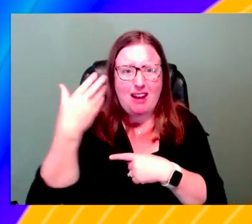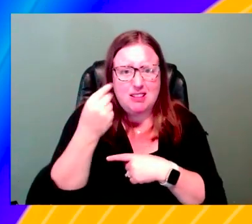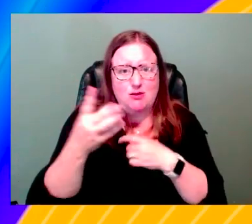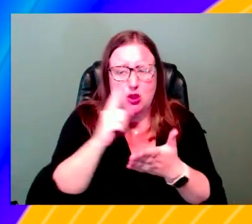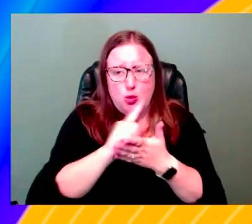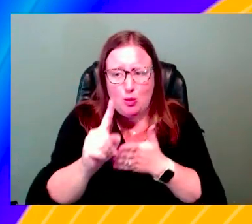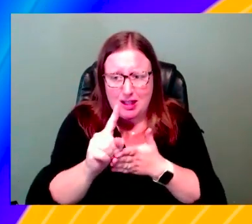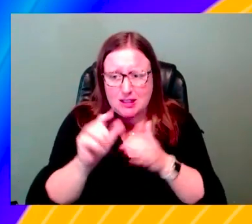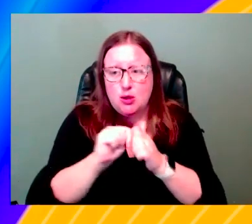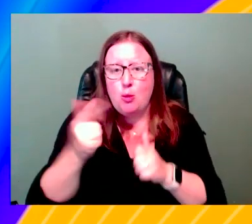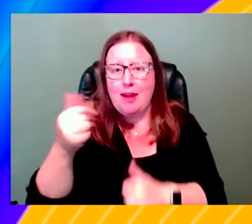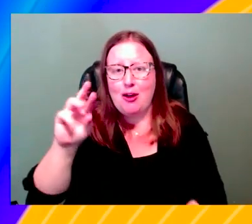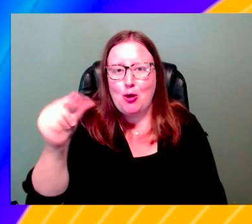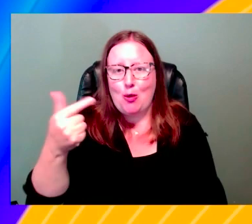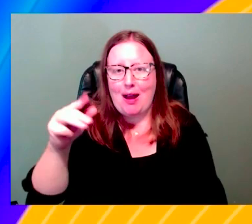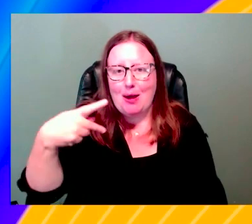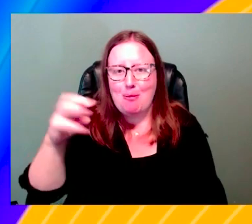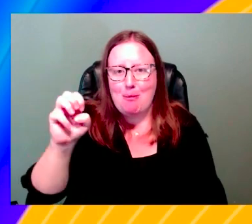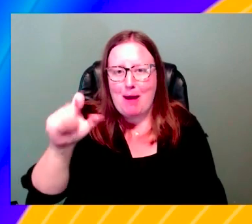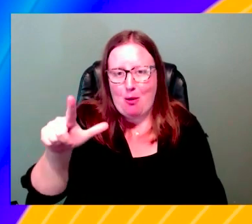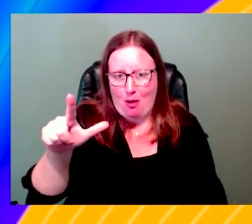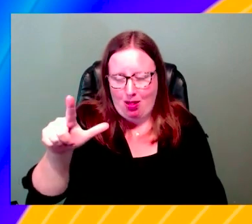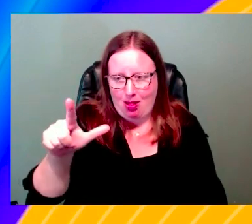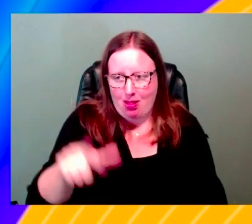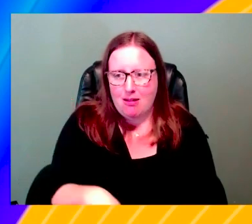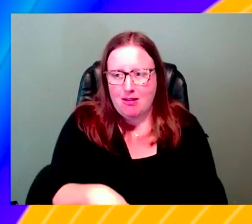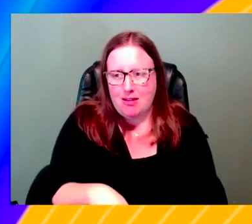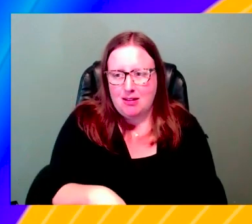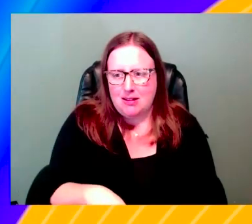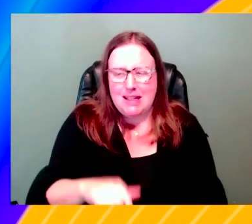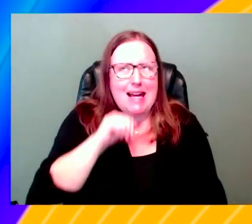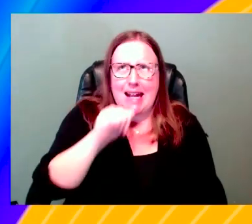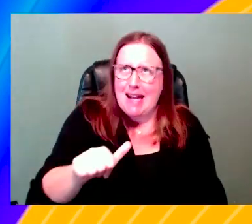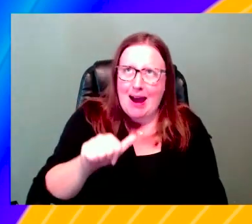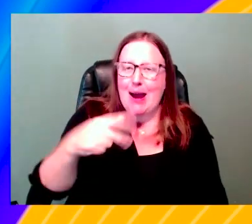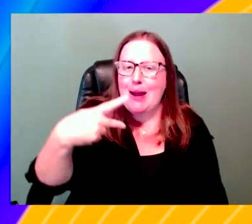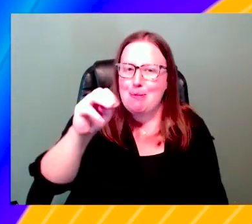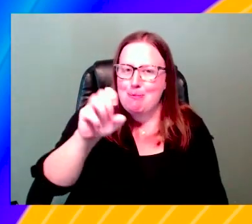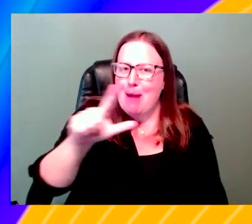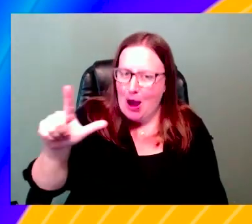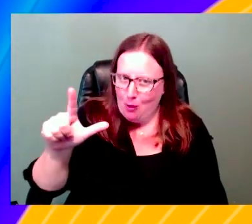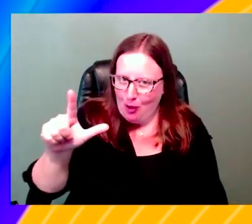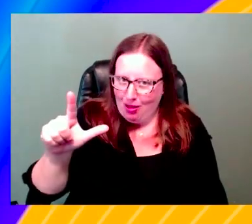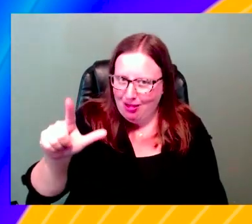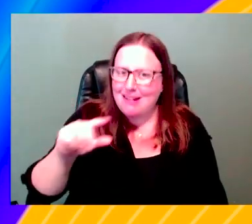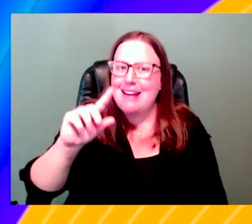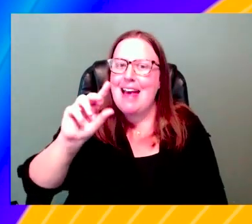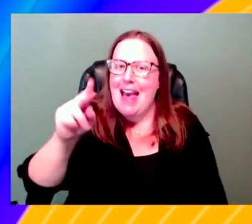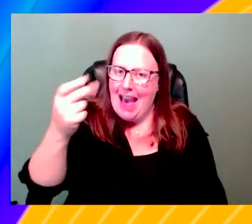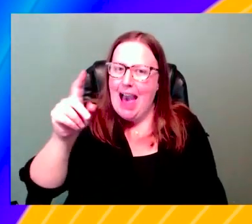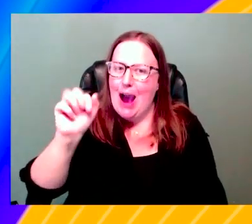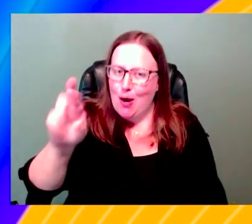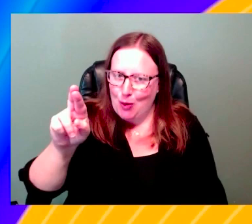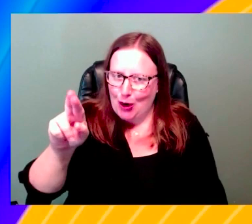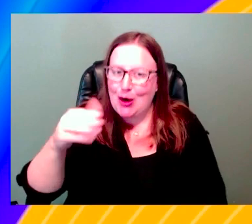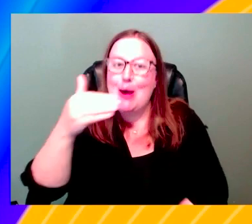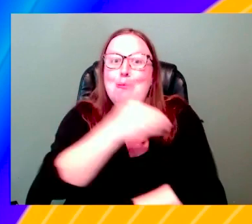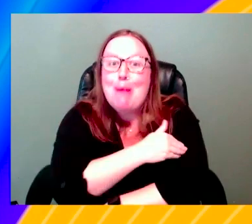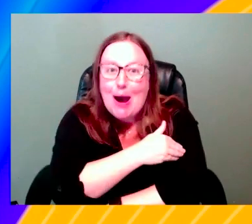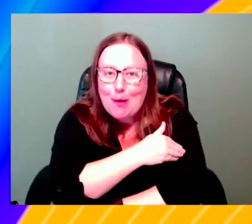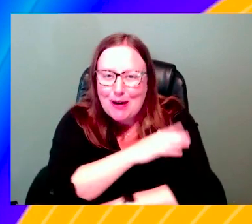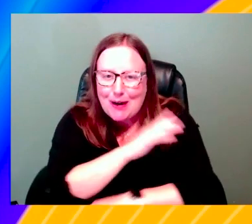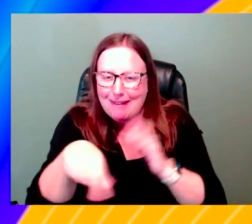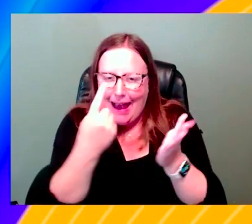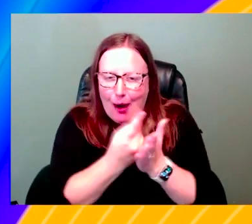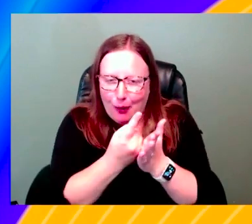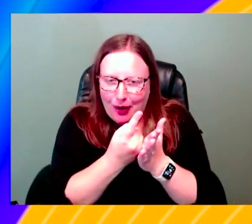Powell. Hashtag not Powell Hour, hashtag AWS Power Hour. But we're here to talk to you